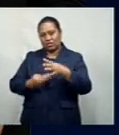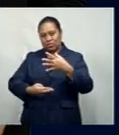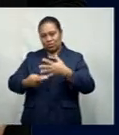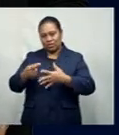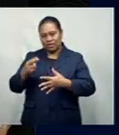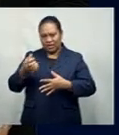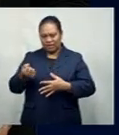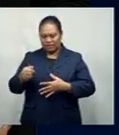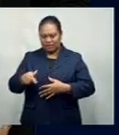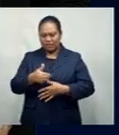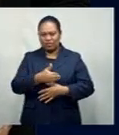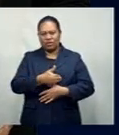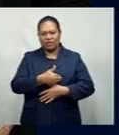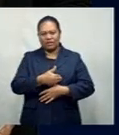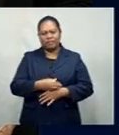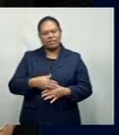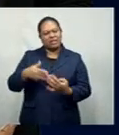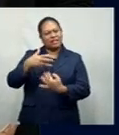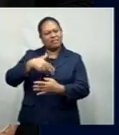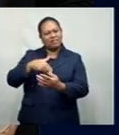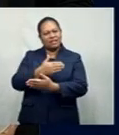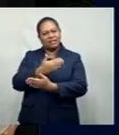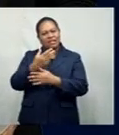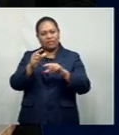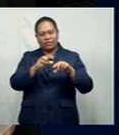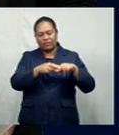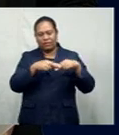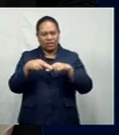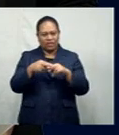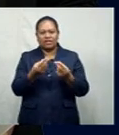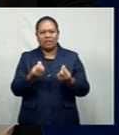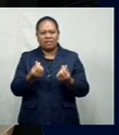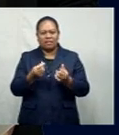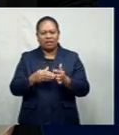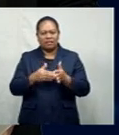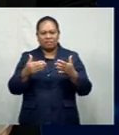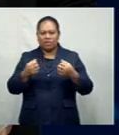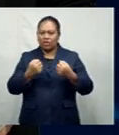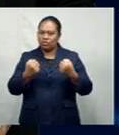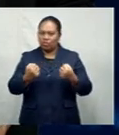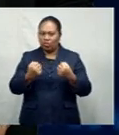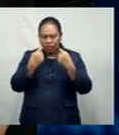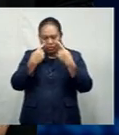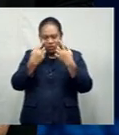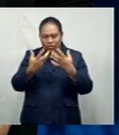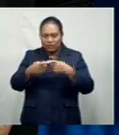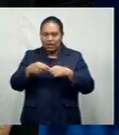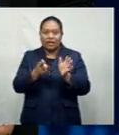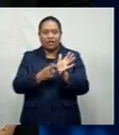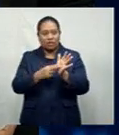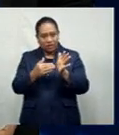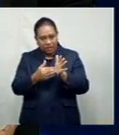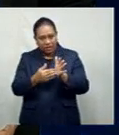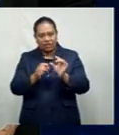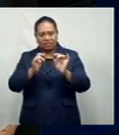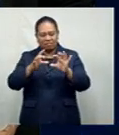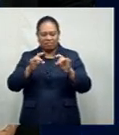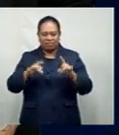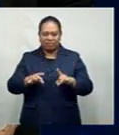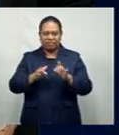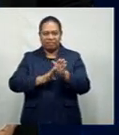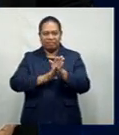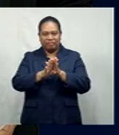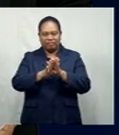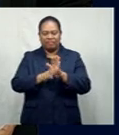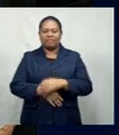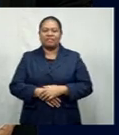this morning. It was a mixed day for the Fijian dollar. It strengthened against our major trading partners, Aussie and the Kiwi dollars, and the